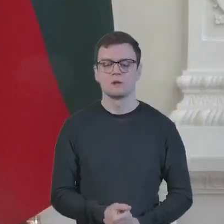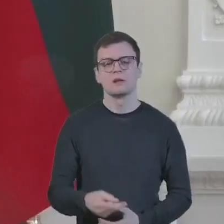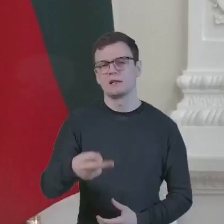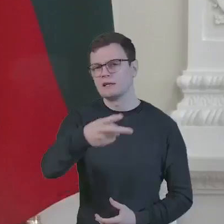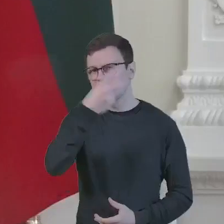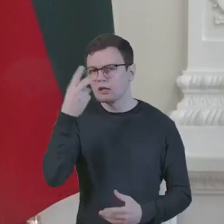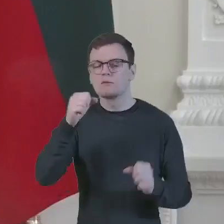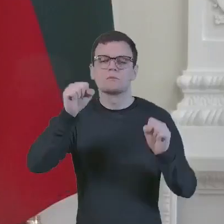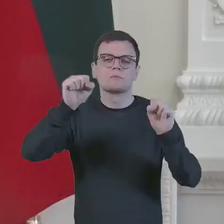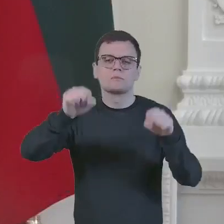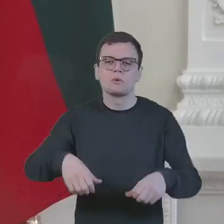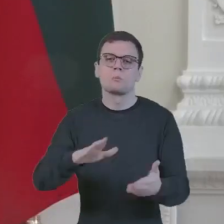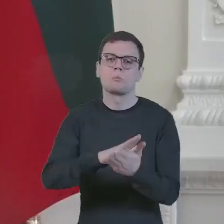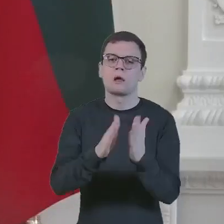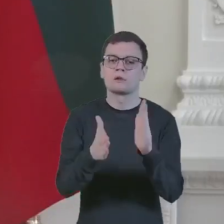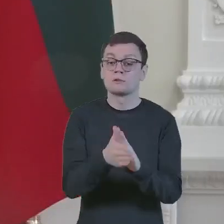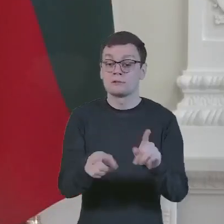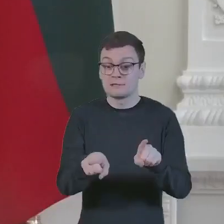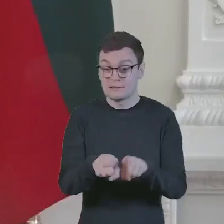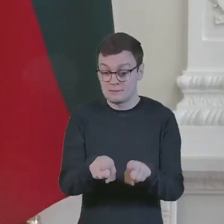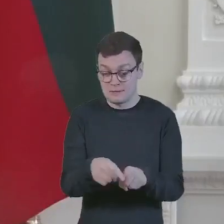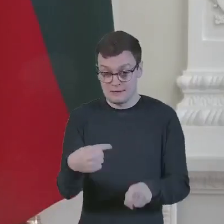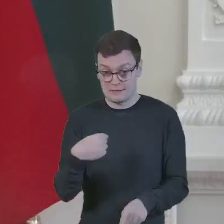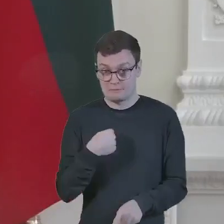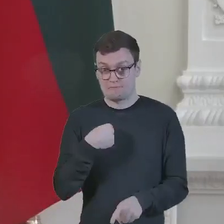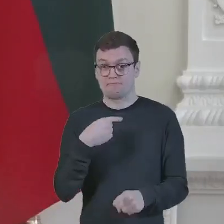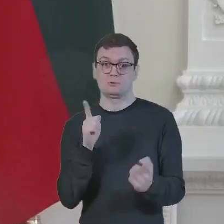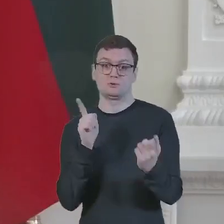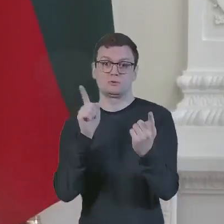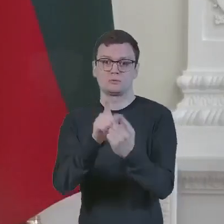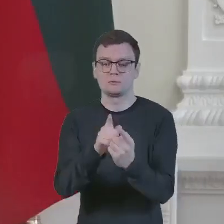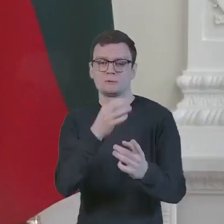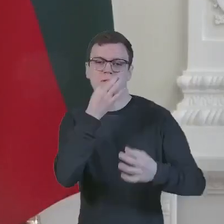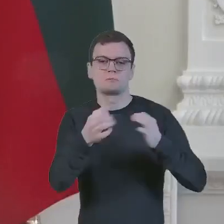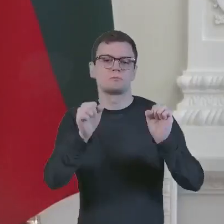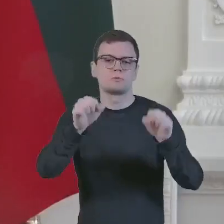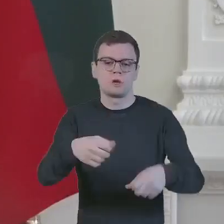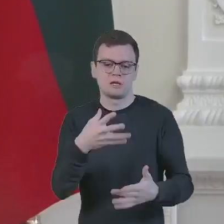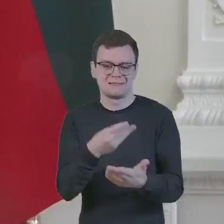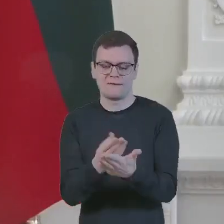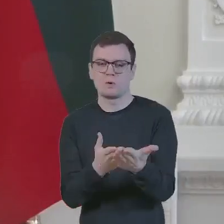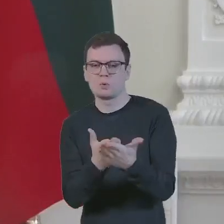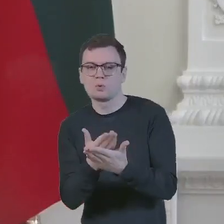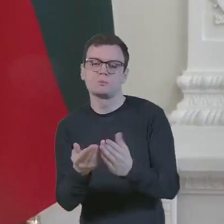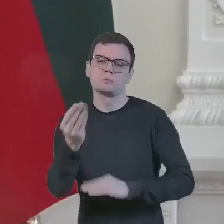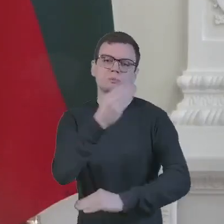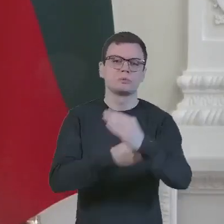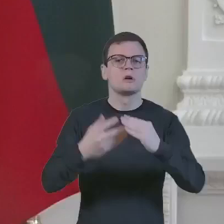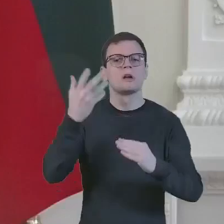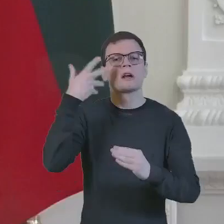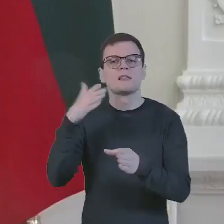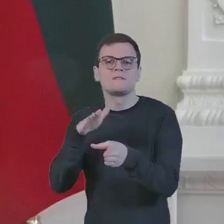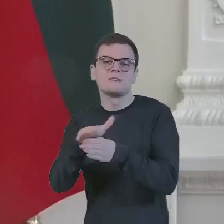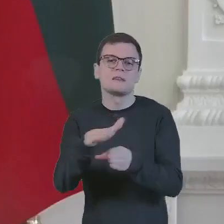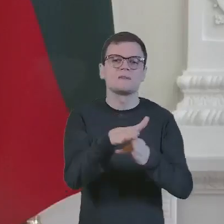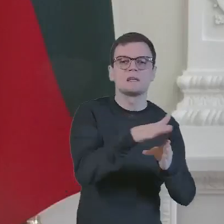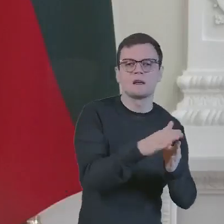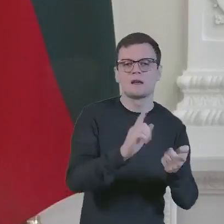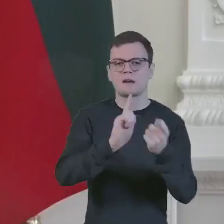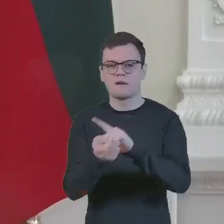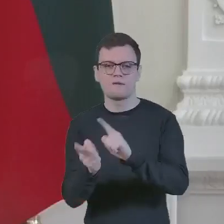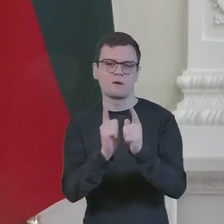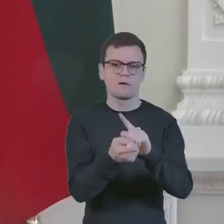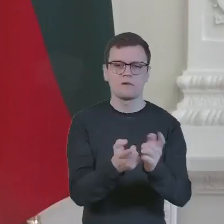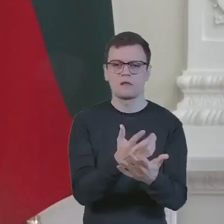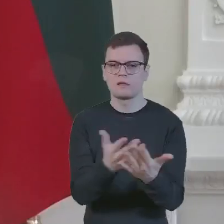European integration. Lithuania is ready to share its experience, and I underlined it during our meeting, to share